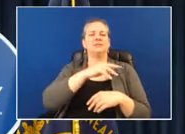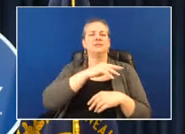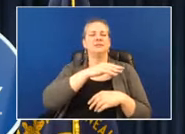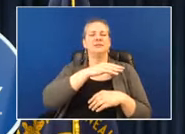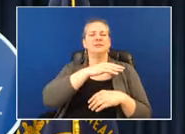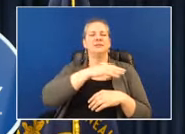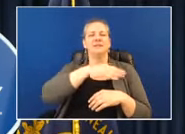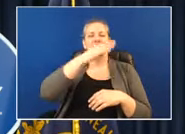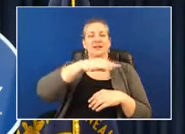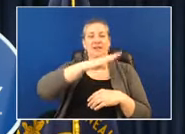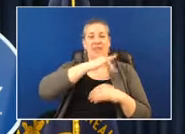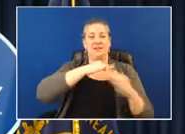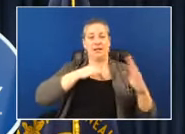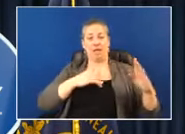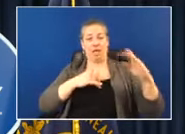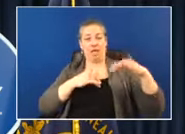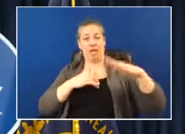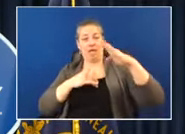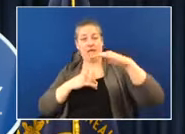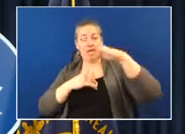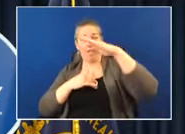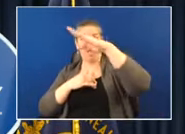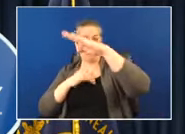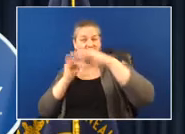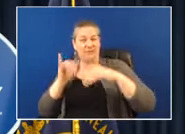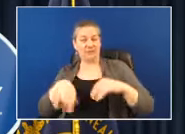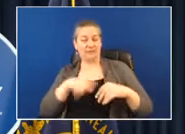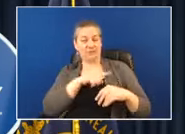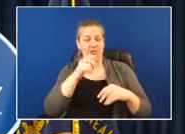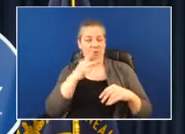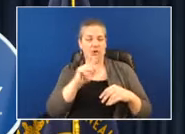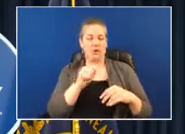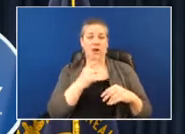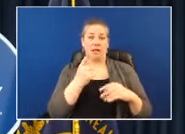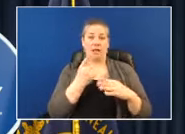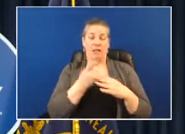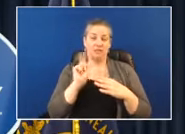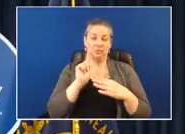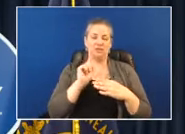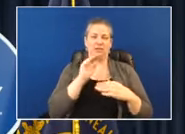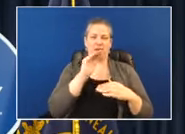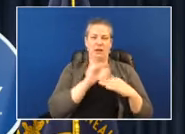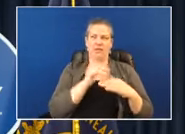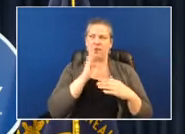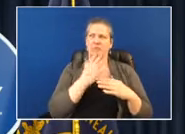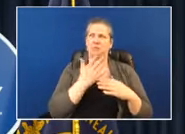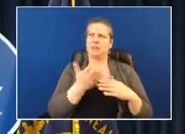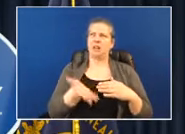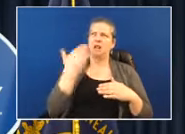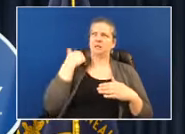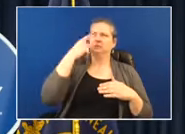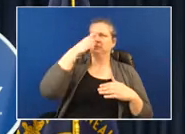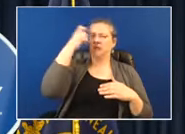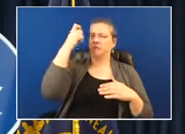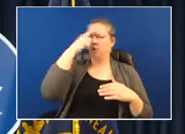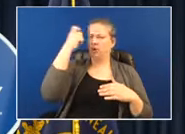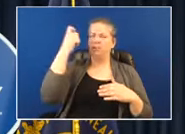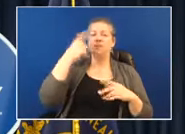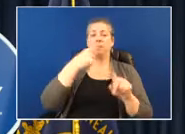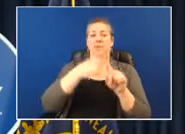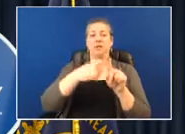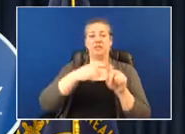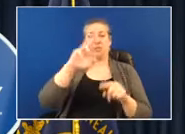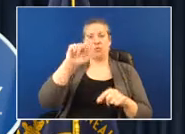the previous week. I believe we're down to last summer. Certainly the positivity rate is below